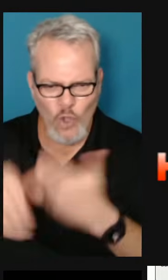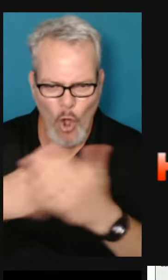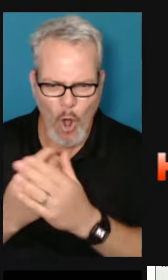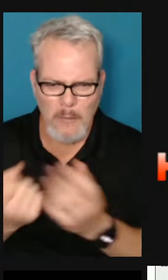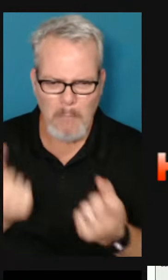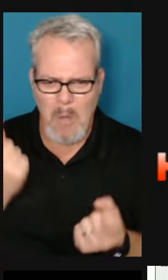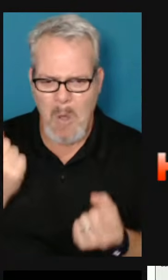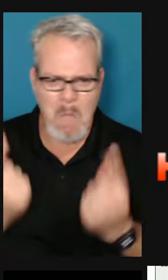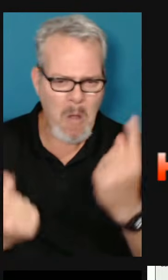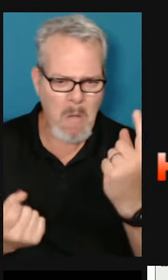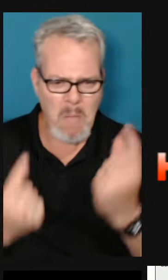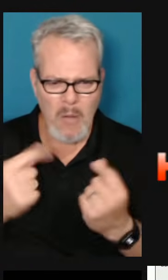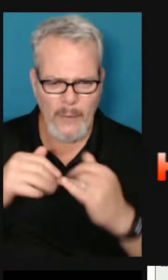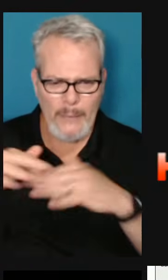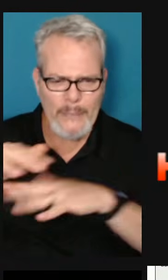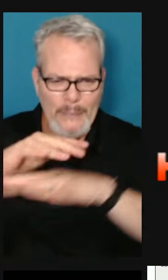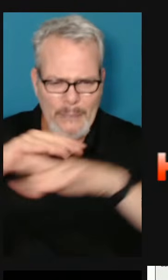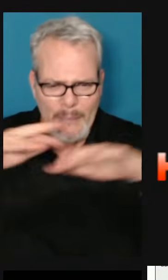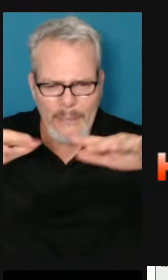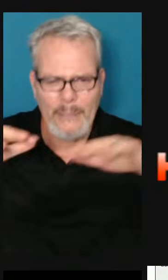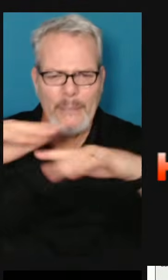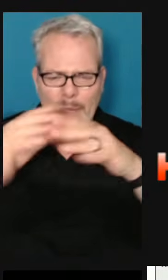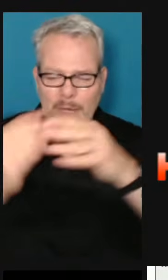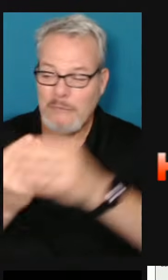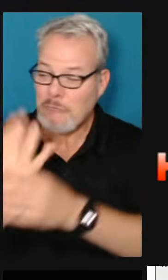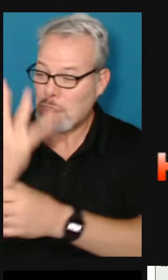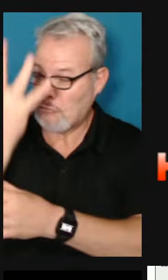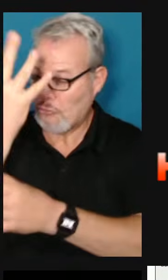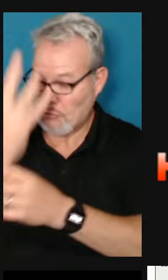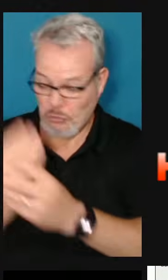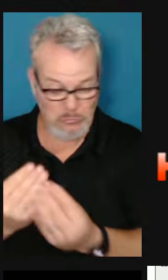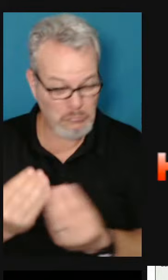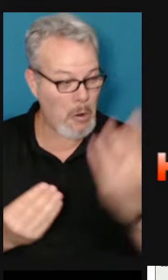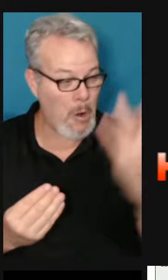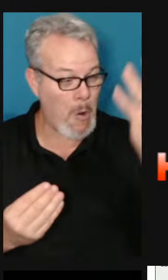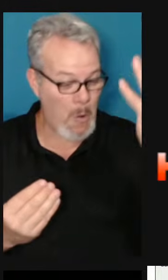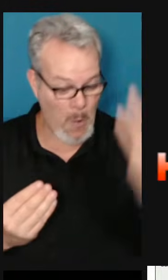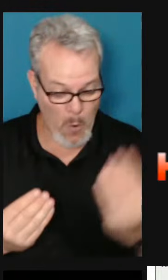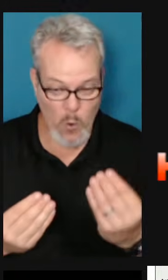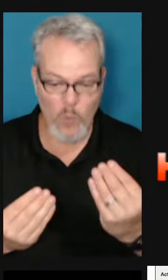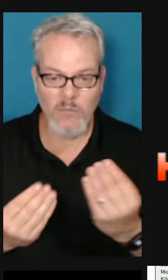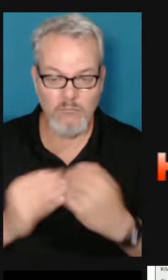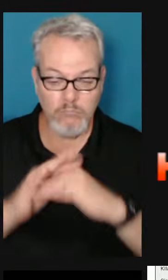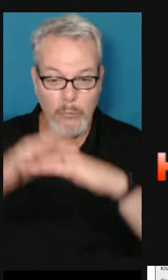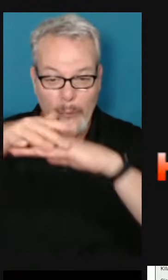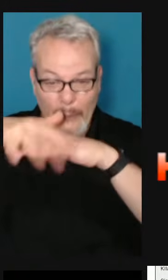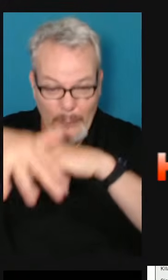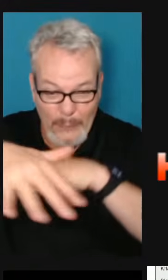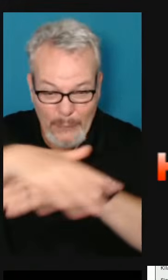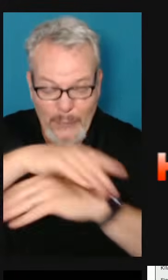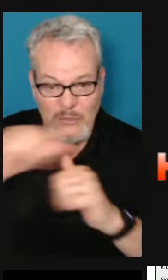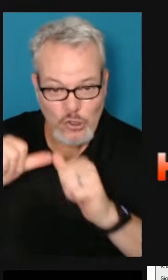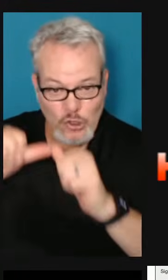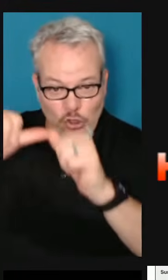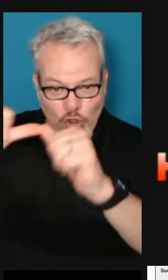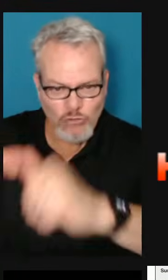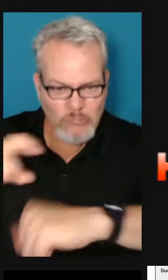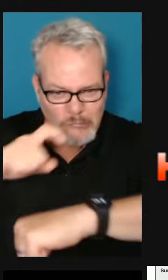vents, fountain size, overflows, overflow lengths and